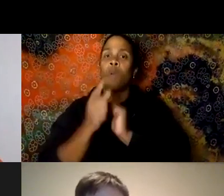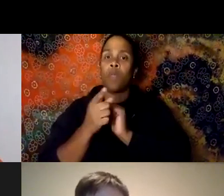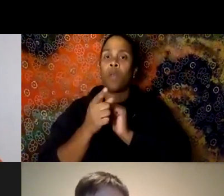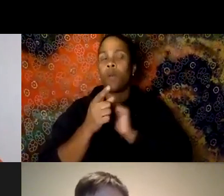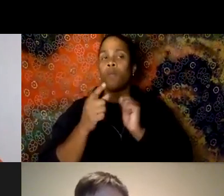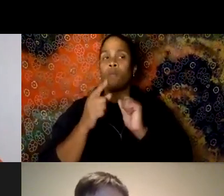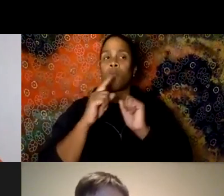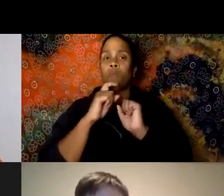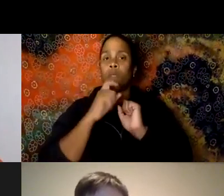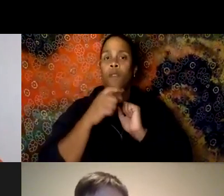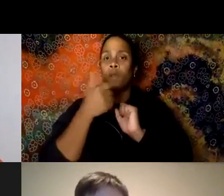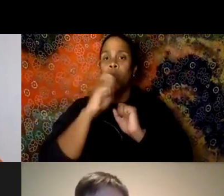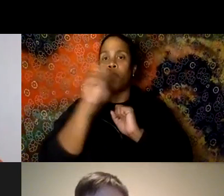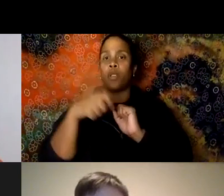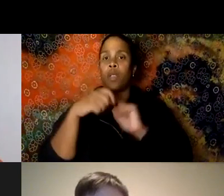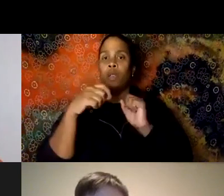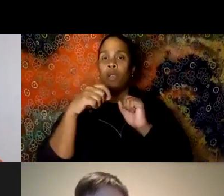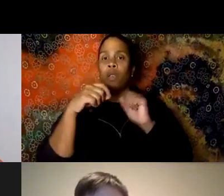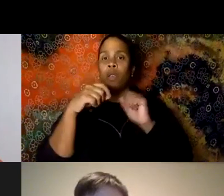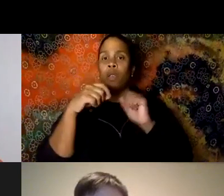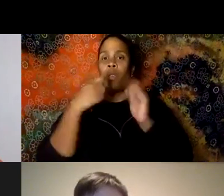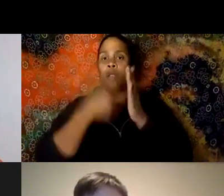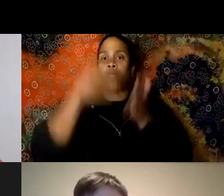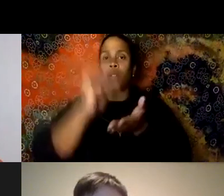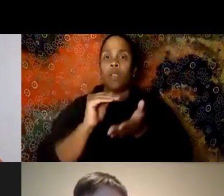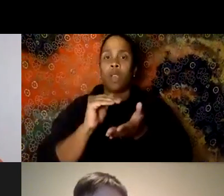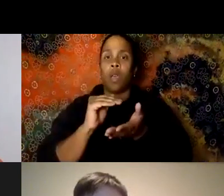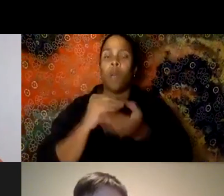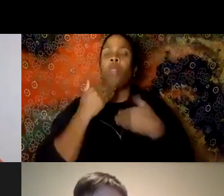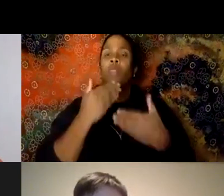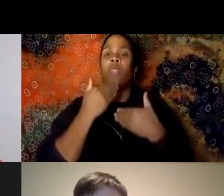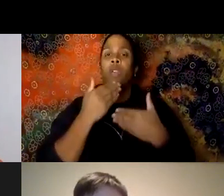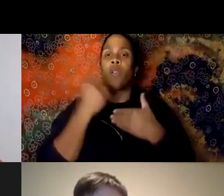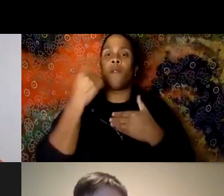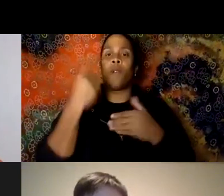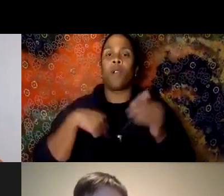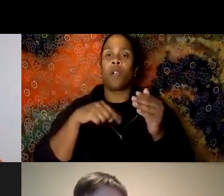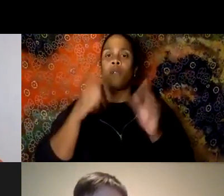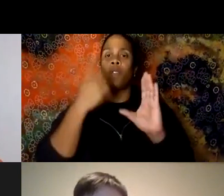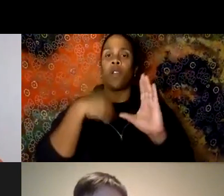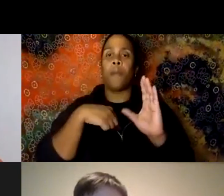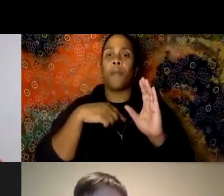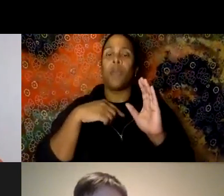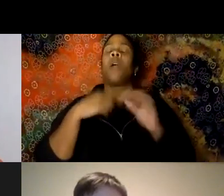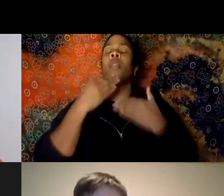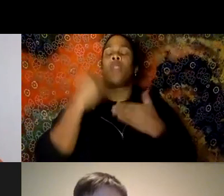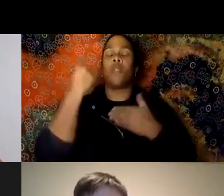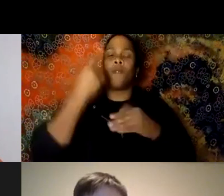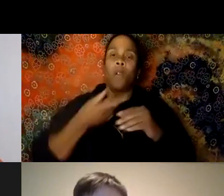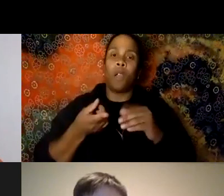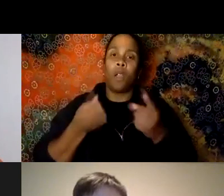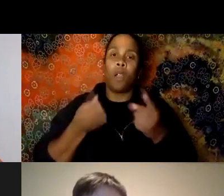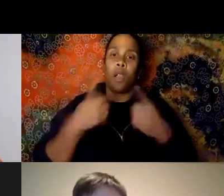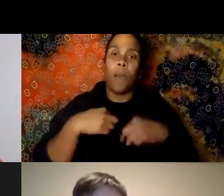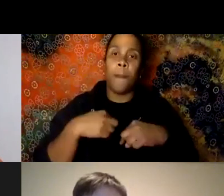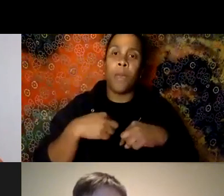discount. I do want to say thank you all for coming. I did see you guys put in the chat. Thank you, and all the